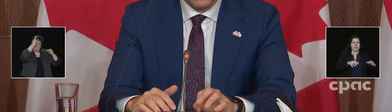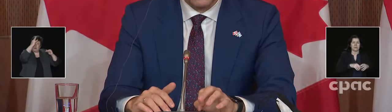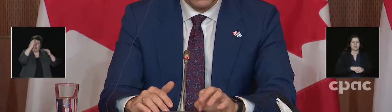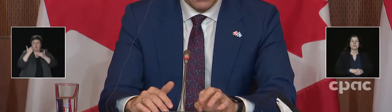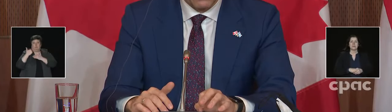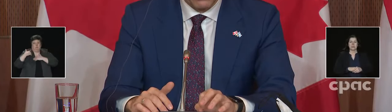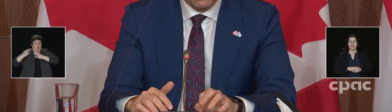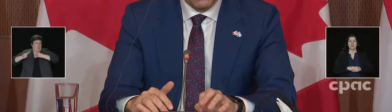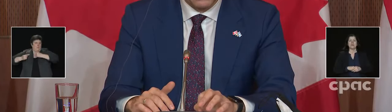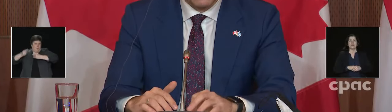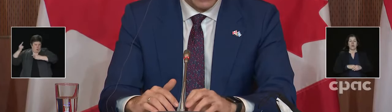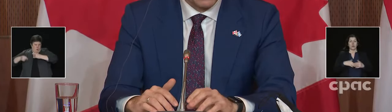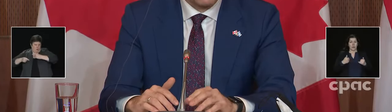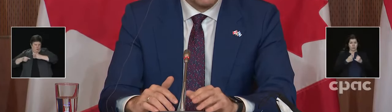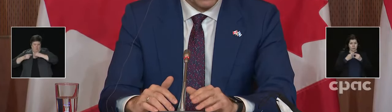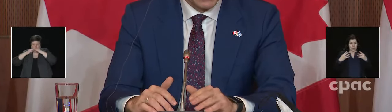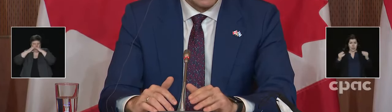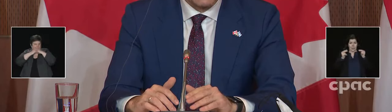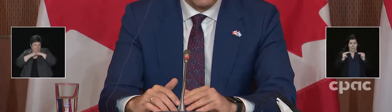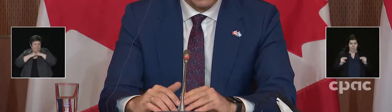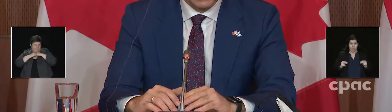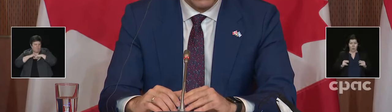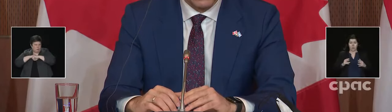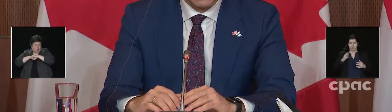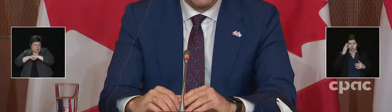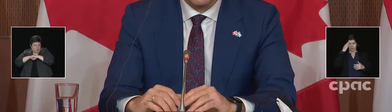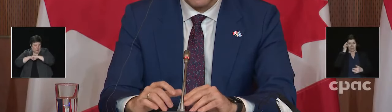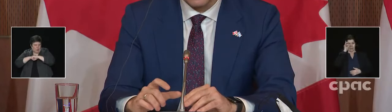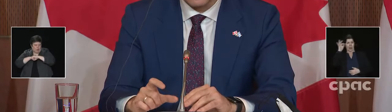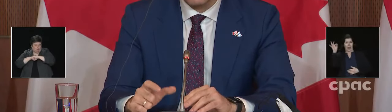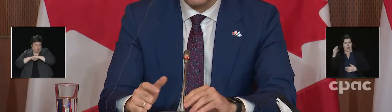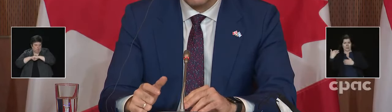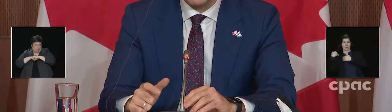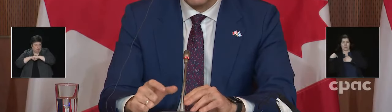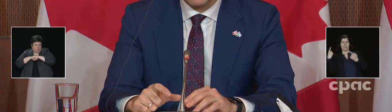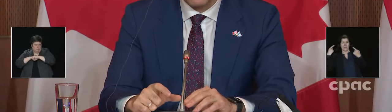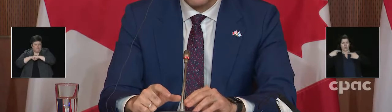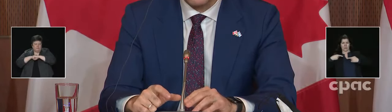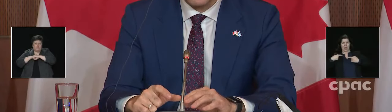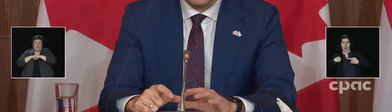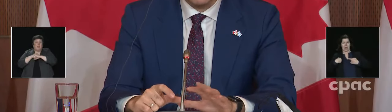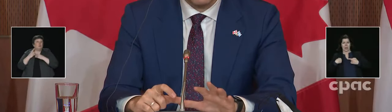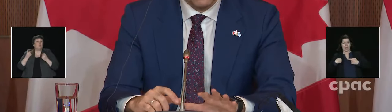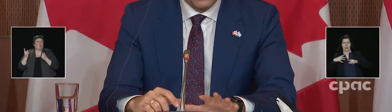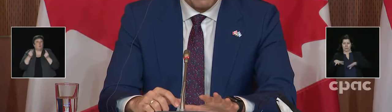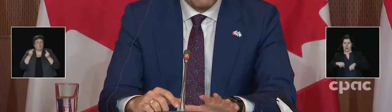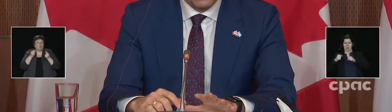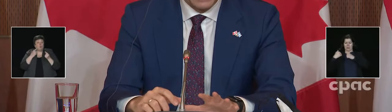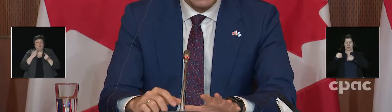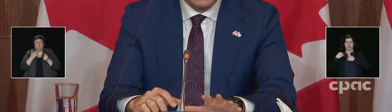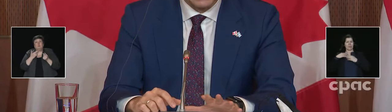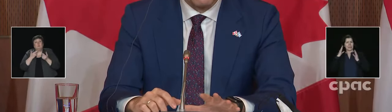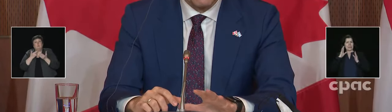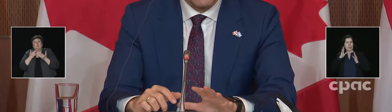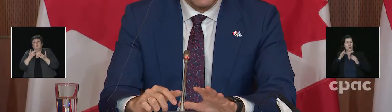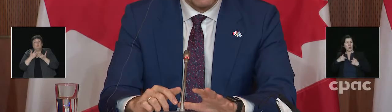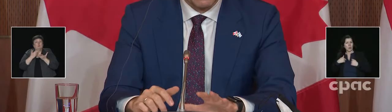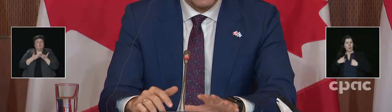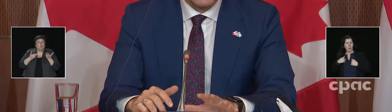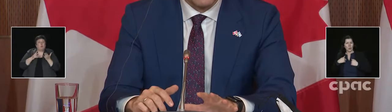borders, to secure our borders. And we take that very seriously. And we're using resources for